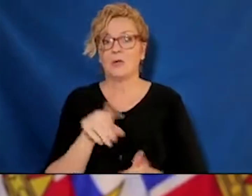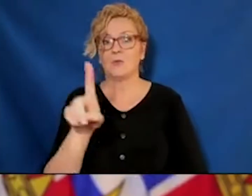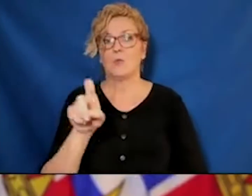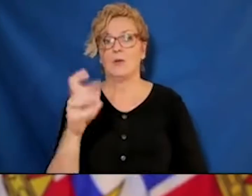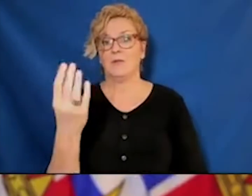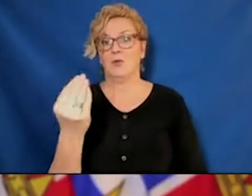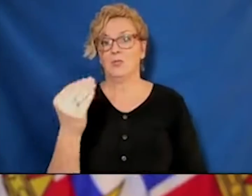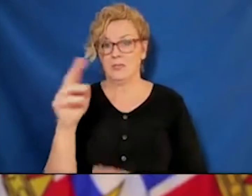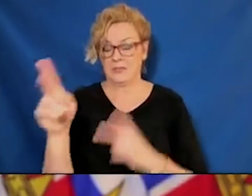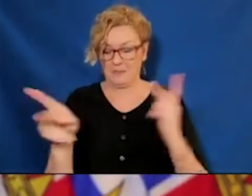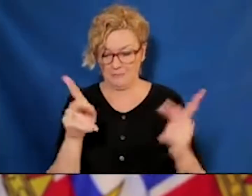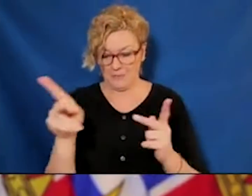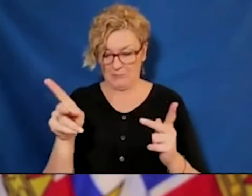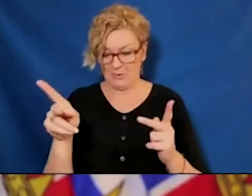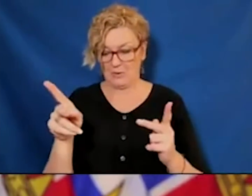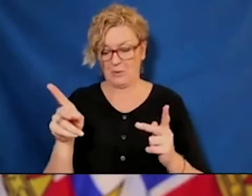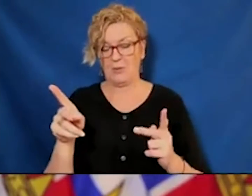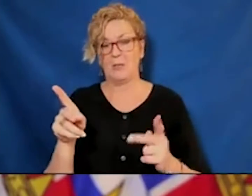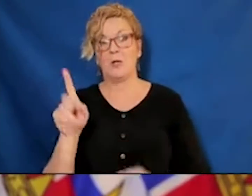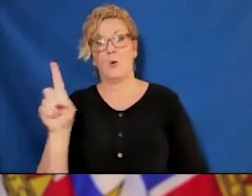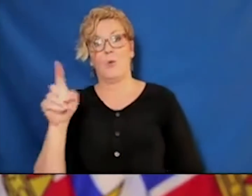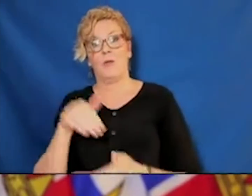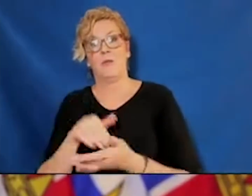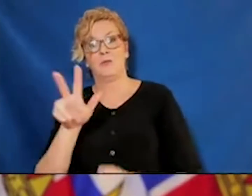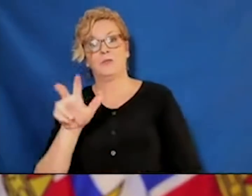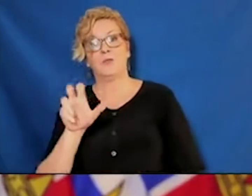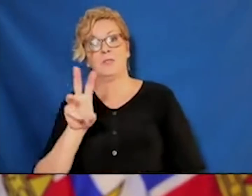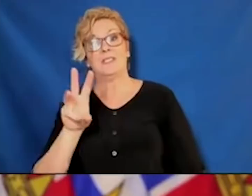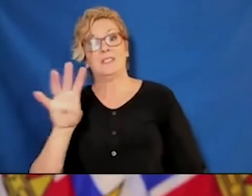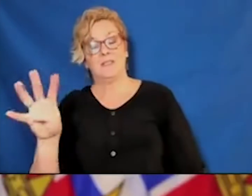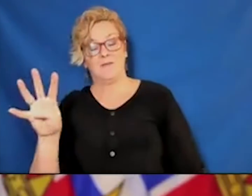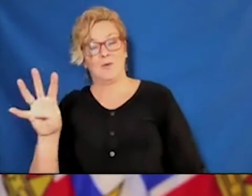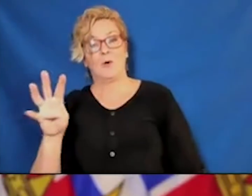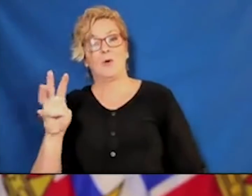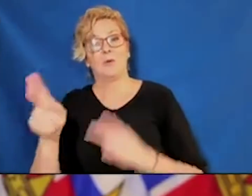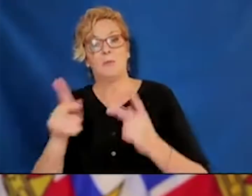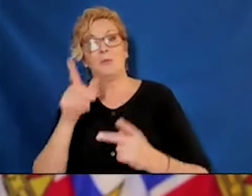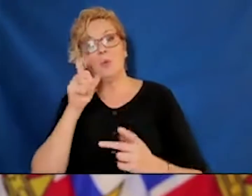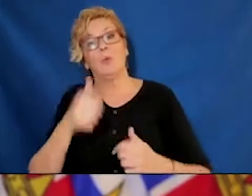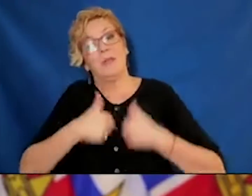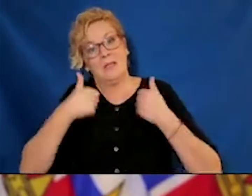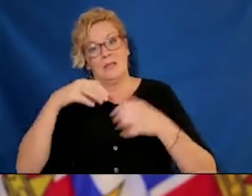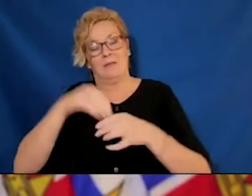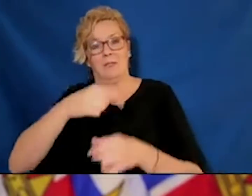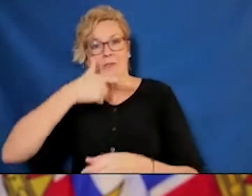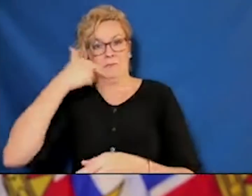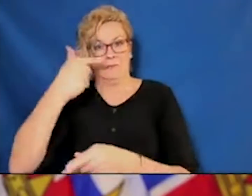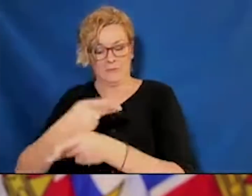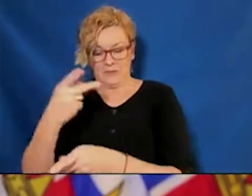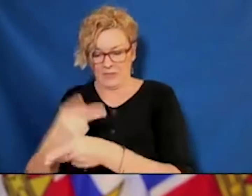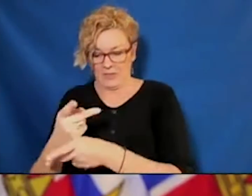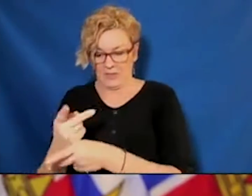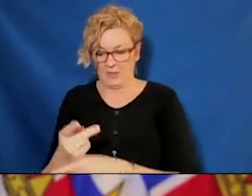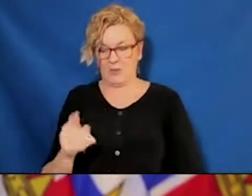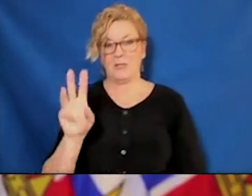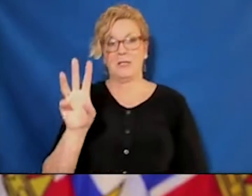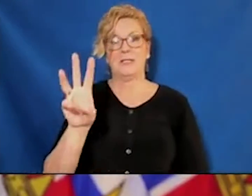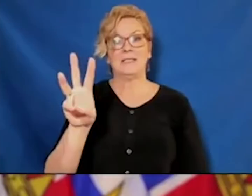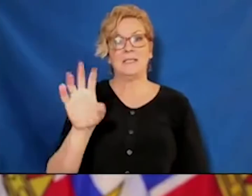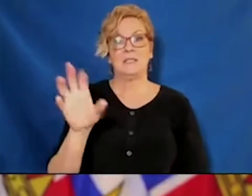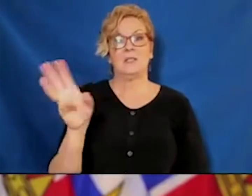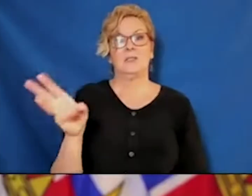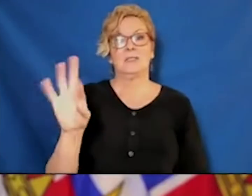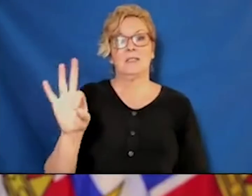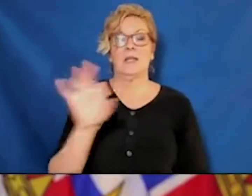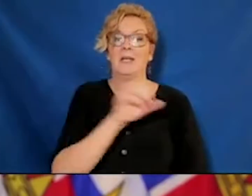Today, we've had 1 new community outbreak declared in Canham Lake First Nation in the Interior Health Region. In addition,